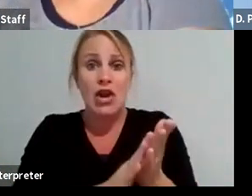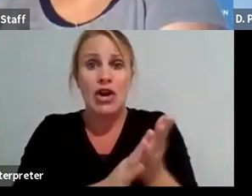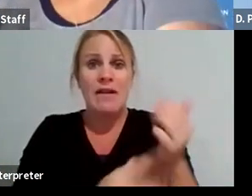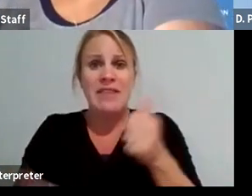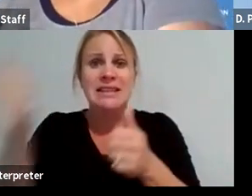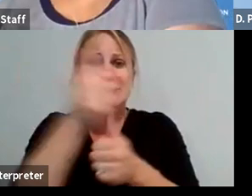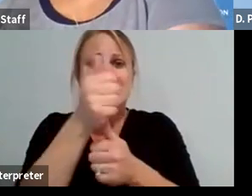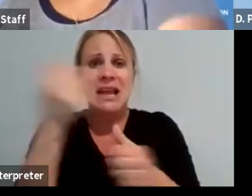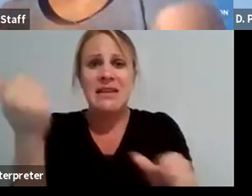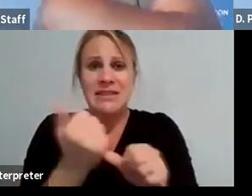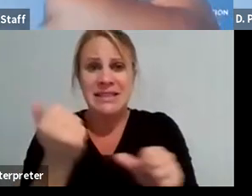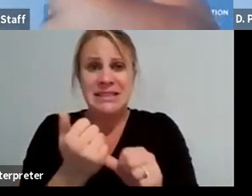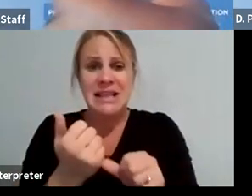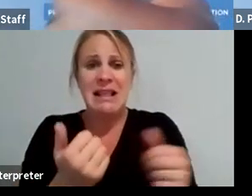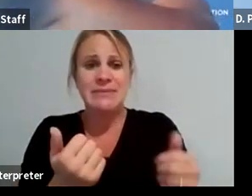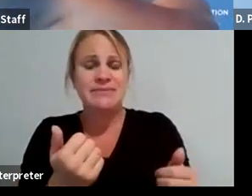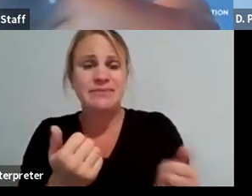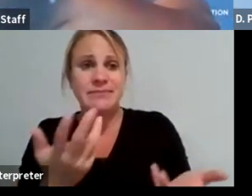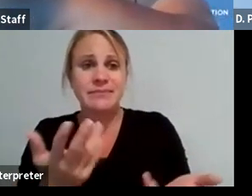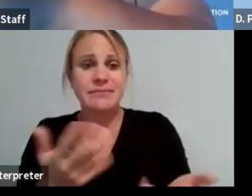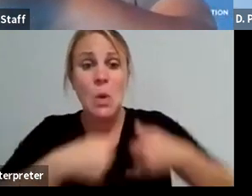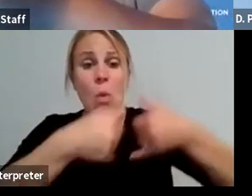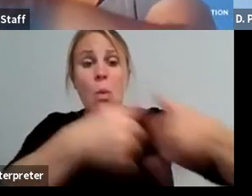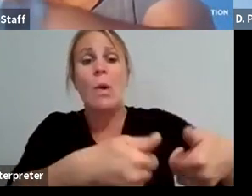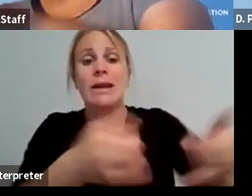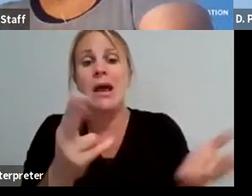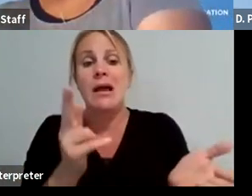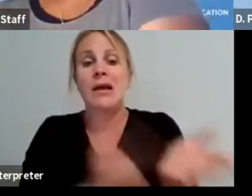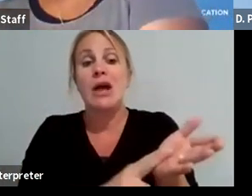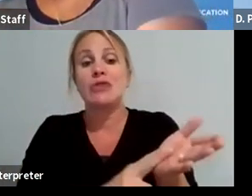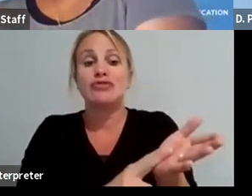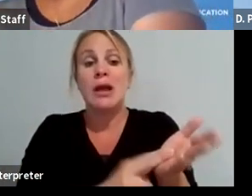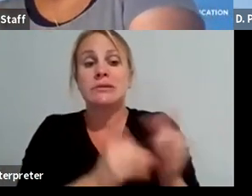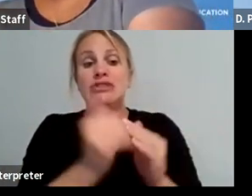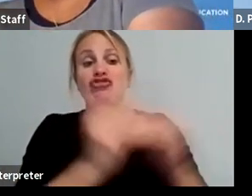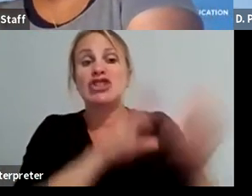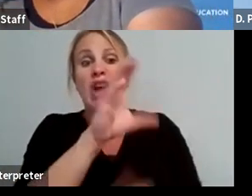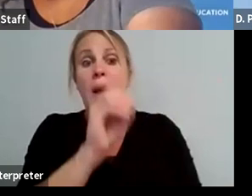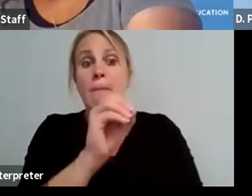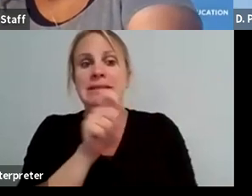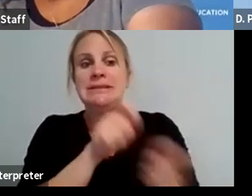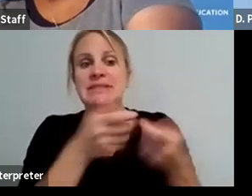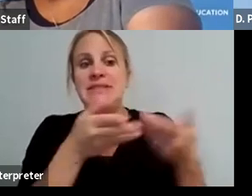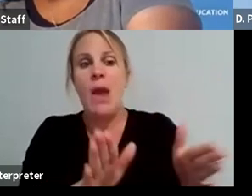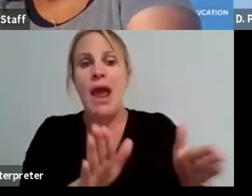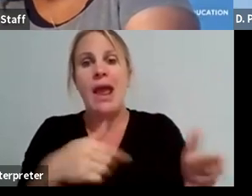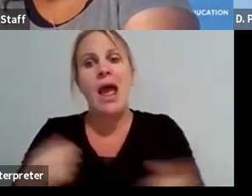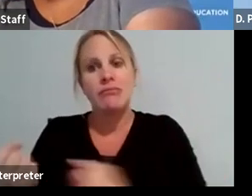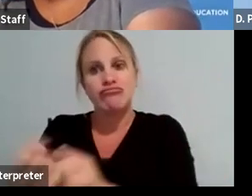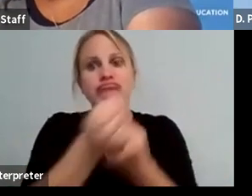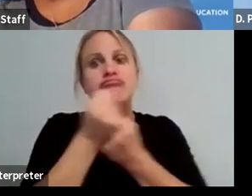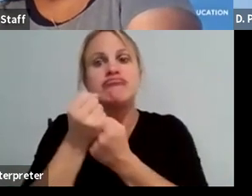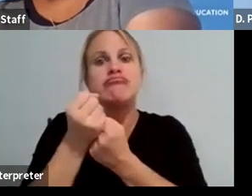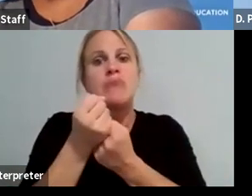leaning on a council member to award a construction contract a certain way. I stand in solidarity with the young progressives and echo